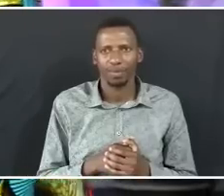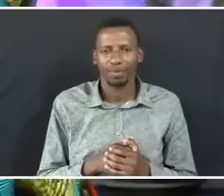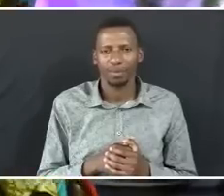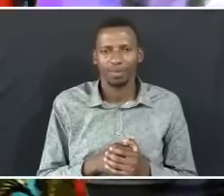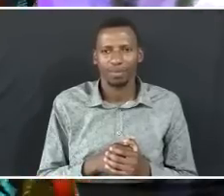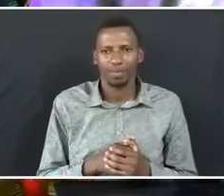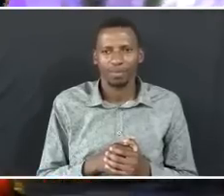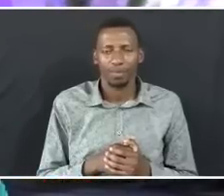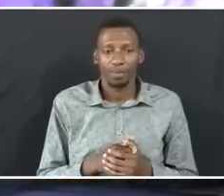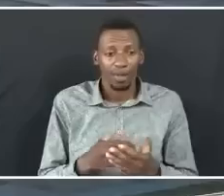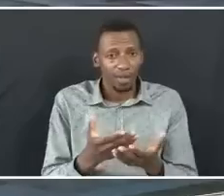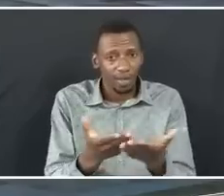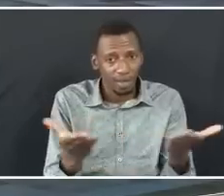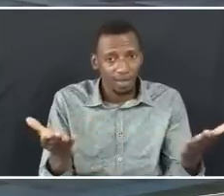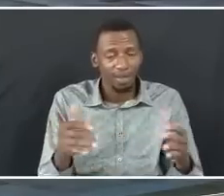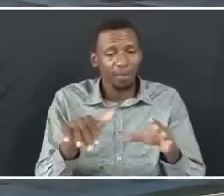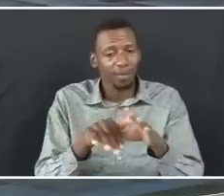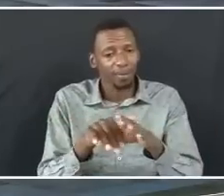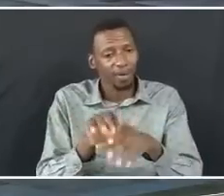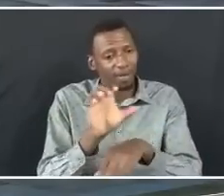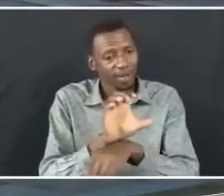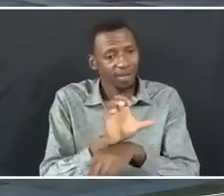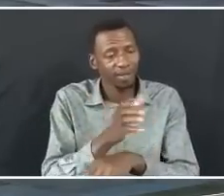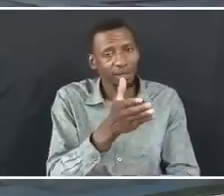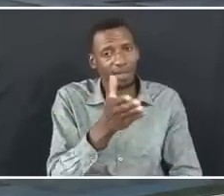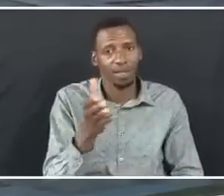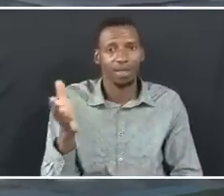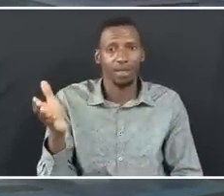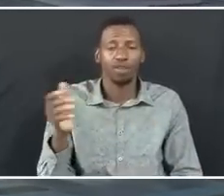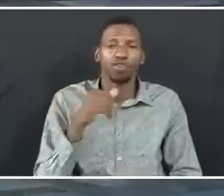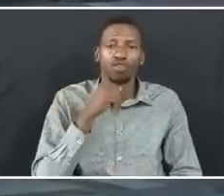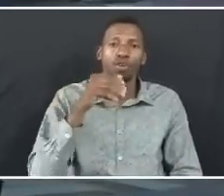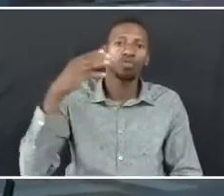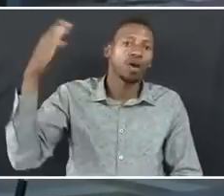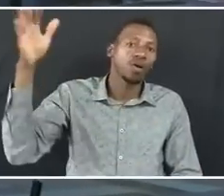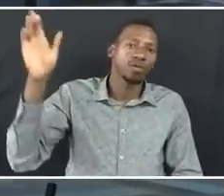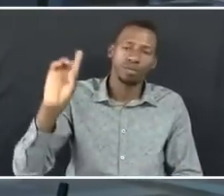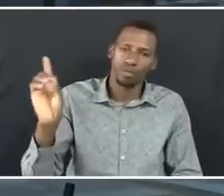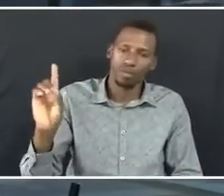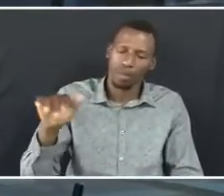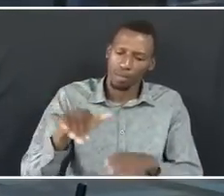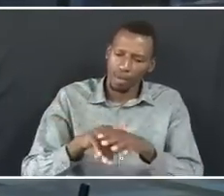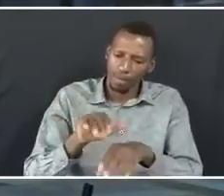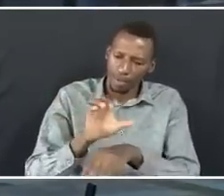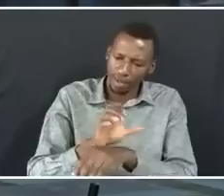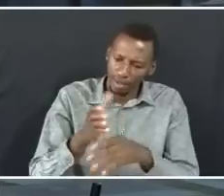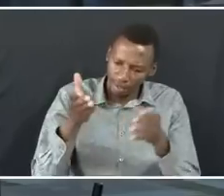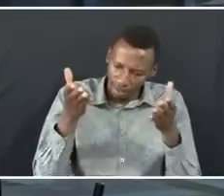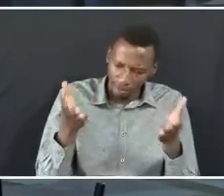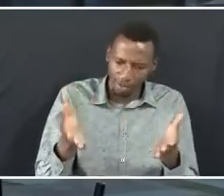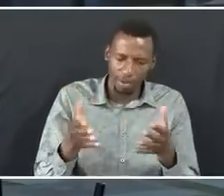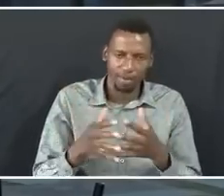And these are church members. These are not people out. These are church members.